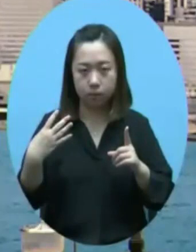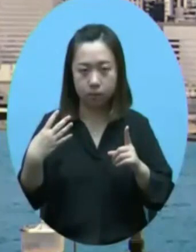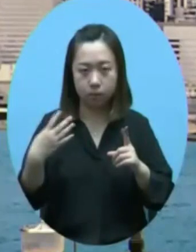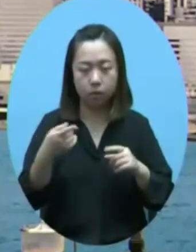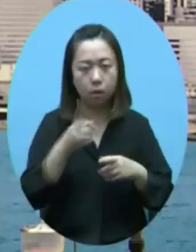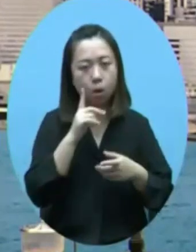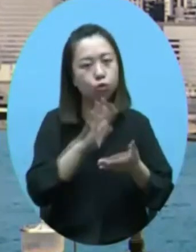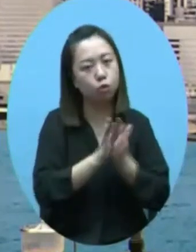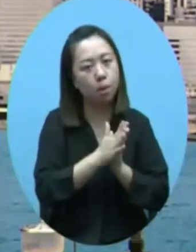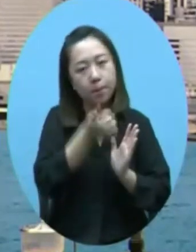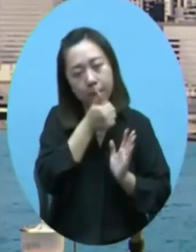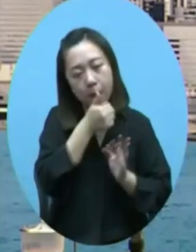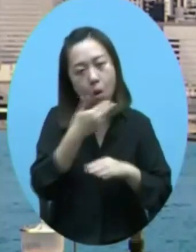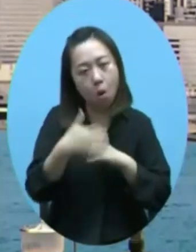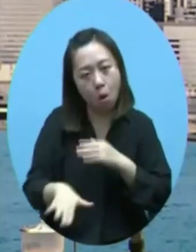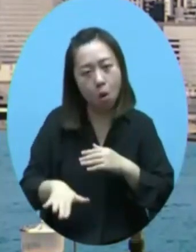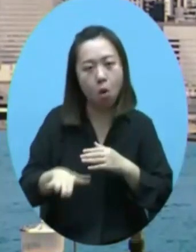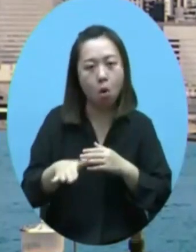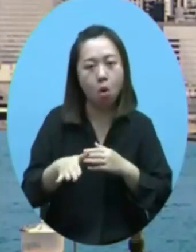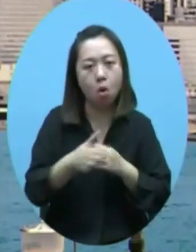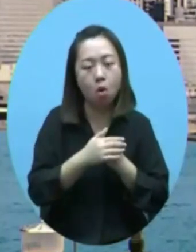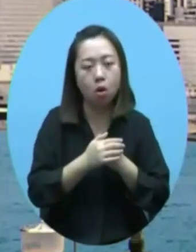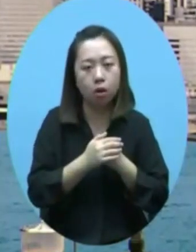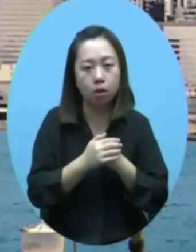for 1404, well, they probably took the father out